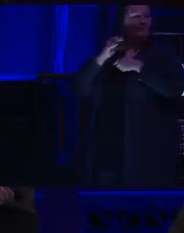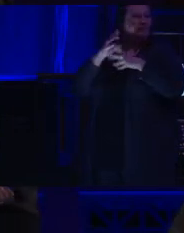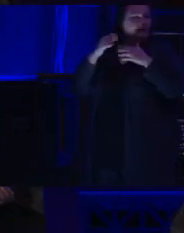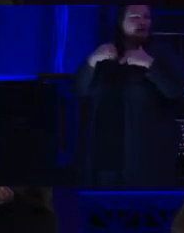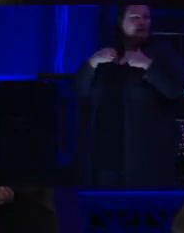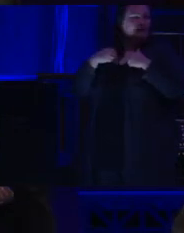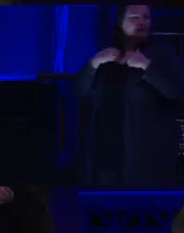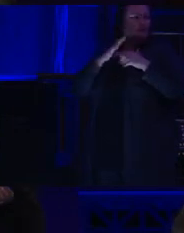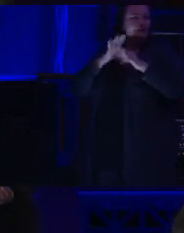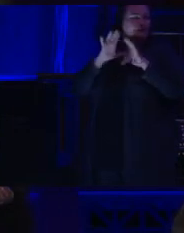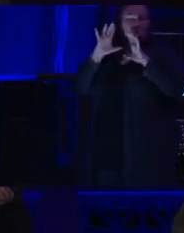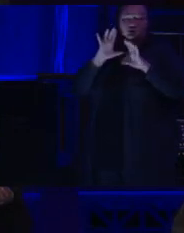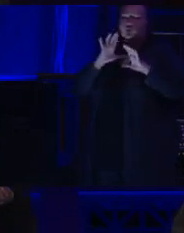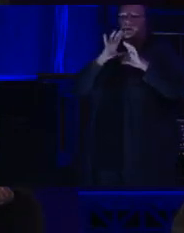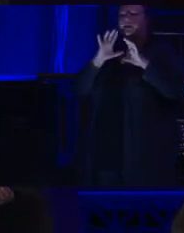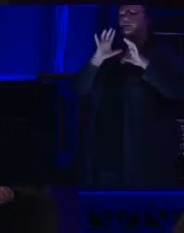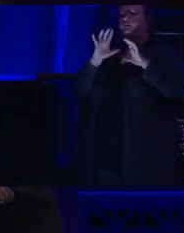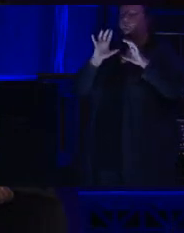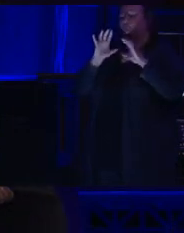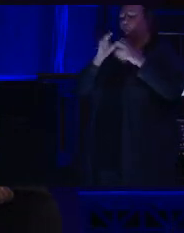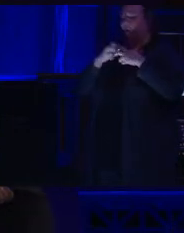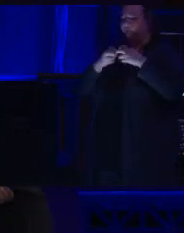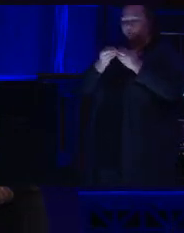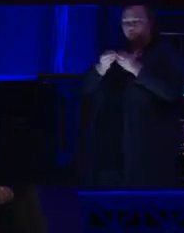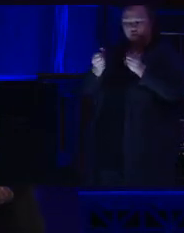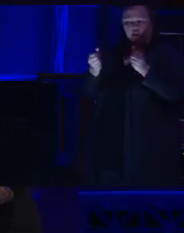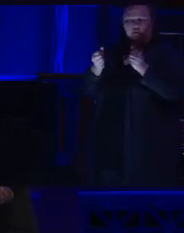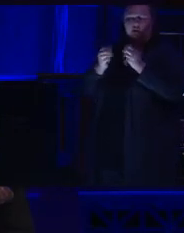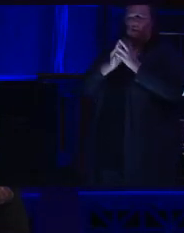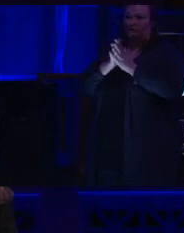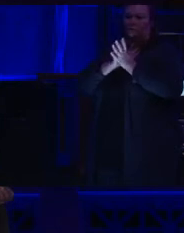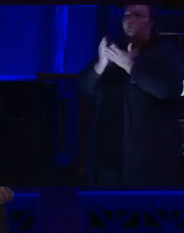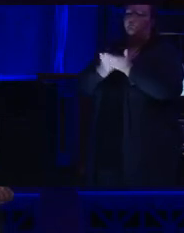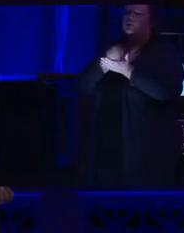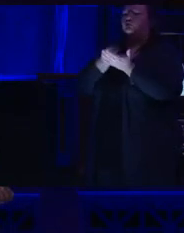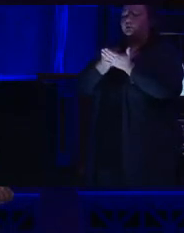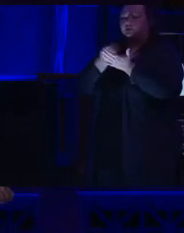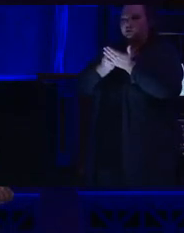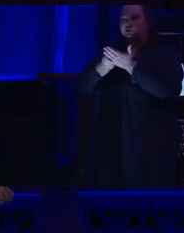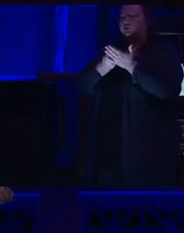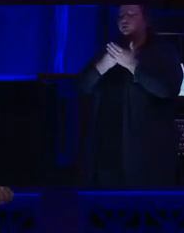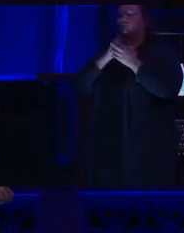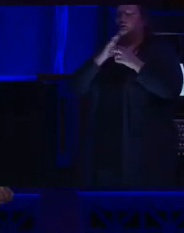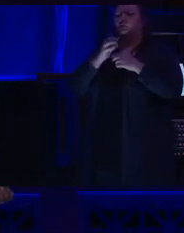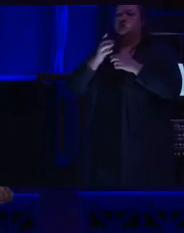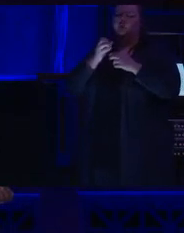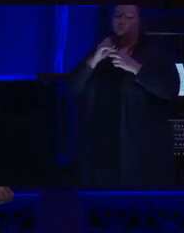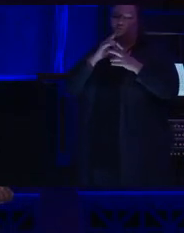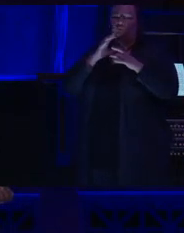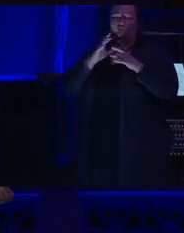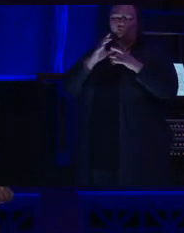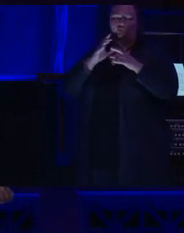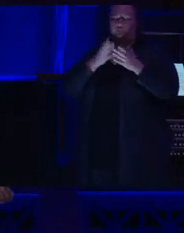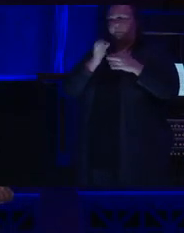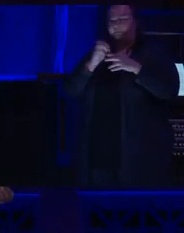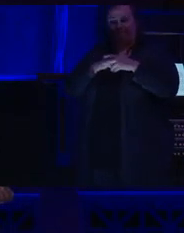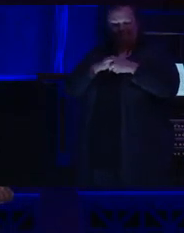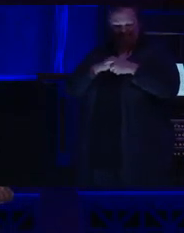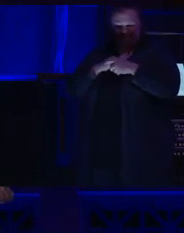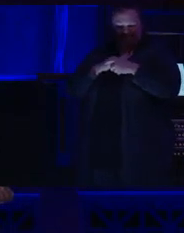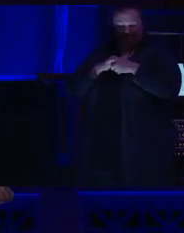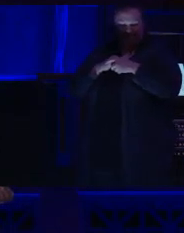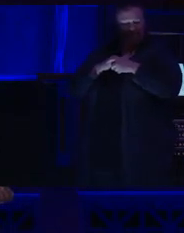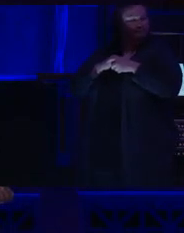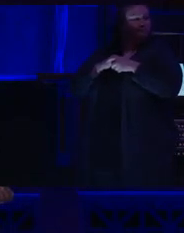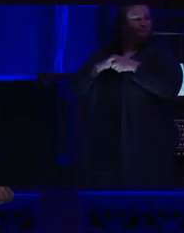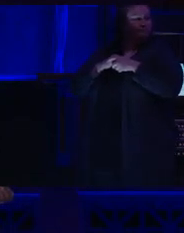been a creative problem solver, ambitious fundraiser, and someone unafraid to take bold action.